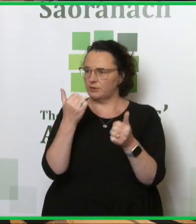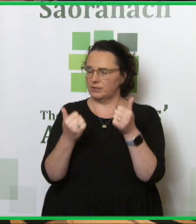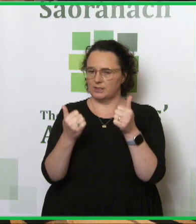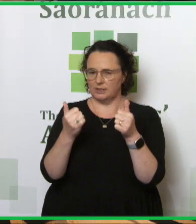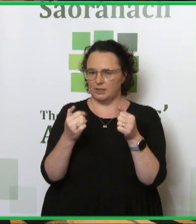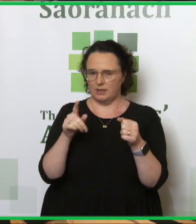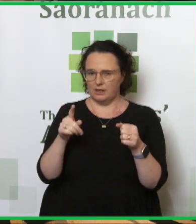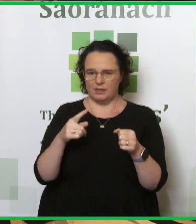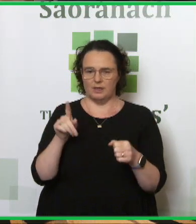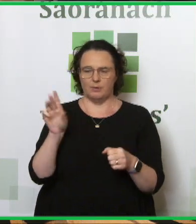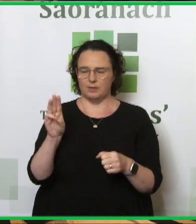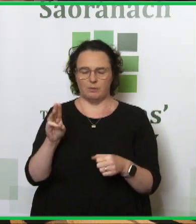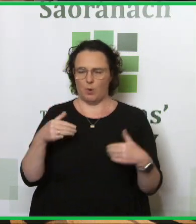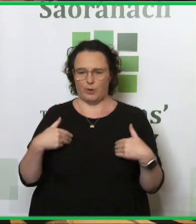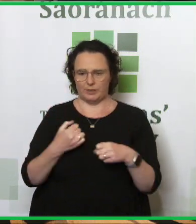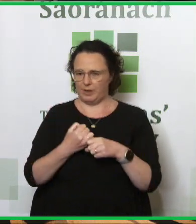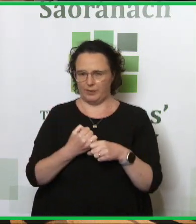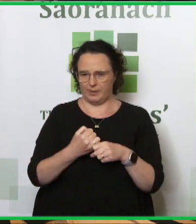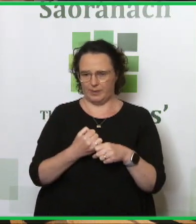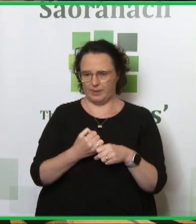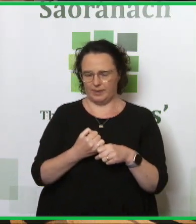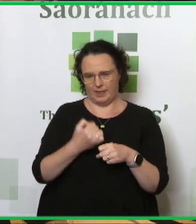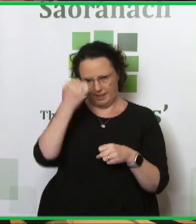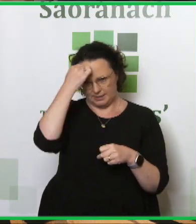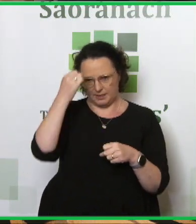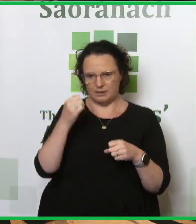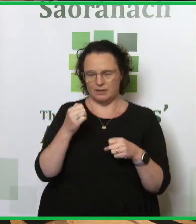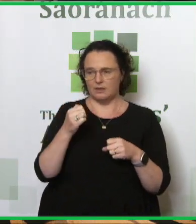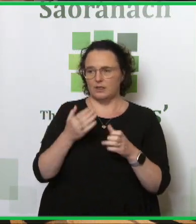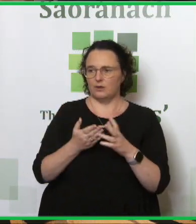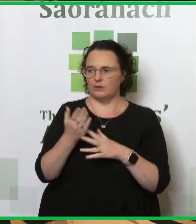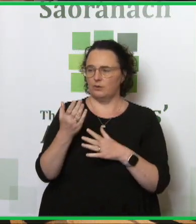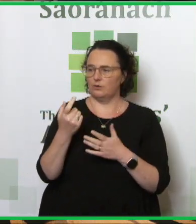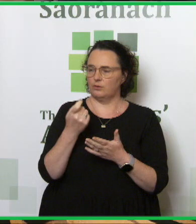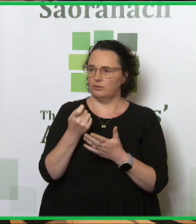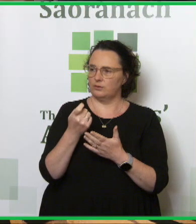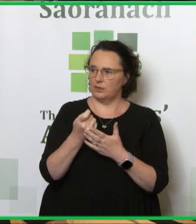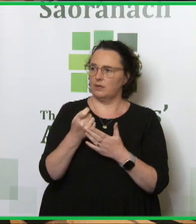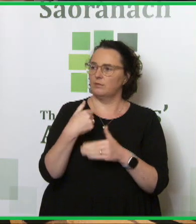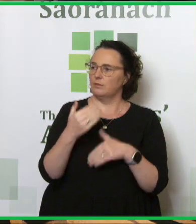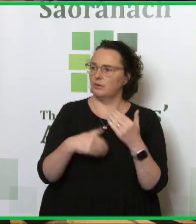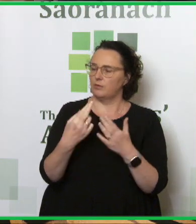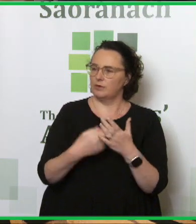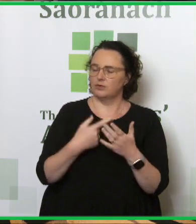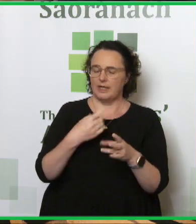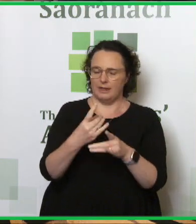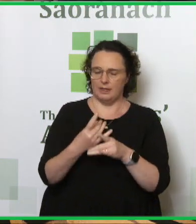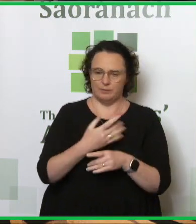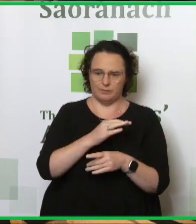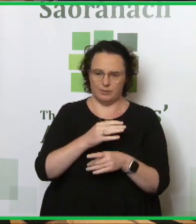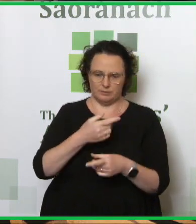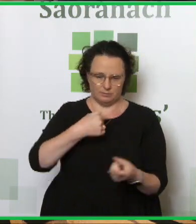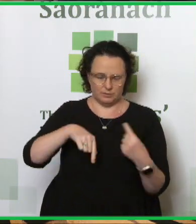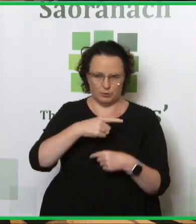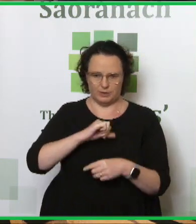header genuinely. There'll be different headings as we get to our report and categories, primarily to help ourselves today. Yeah. Okay.